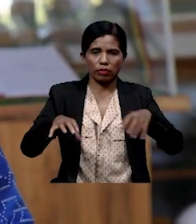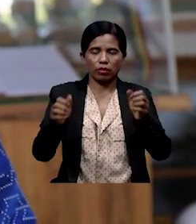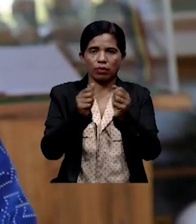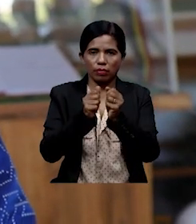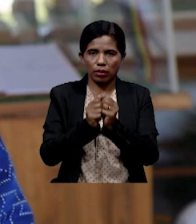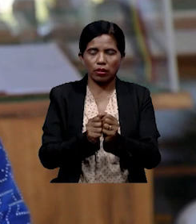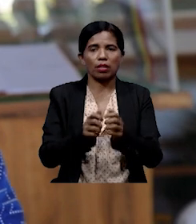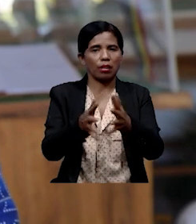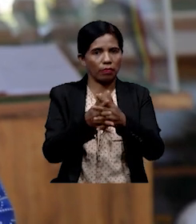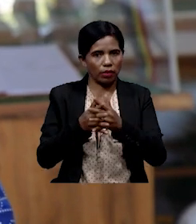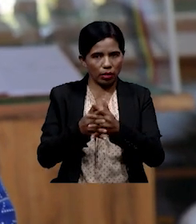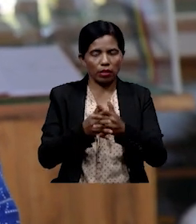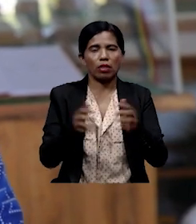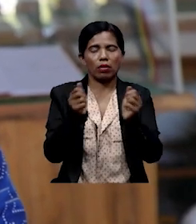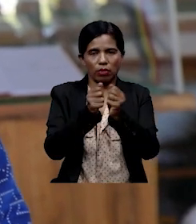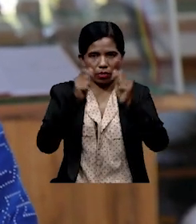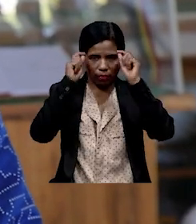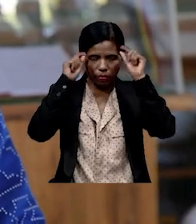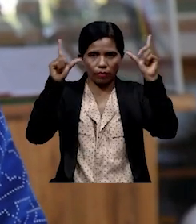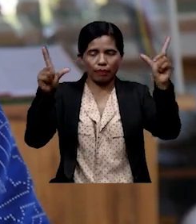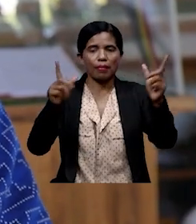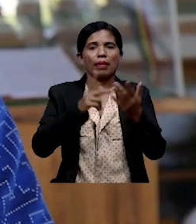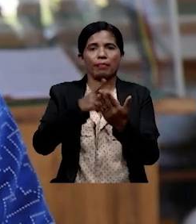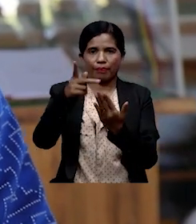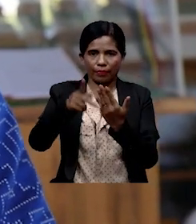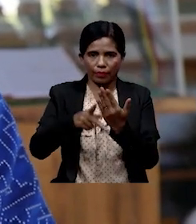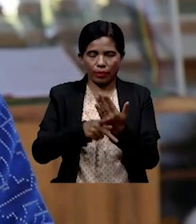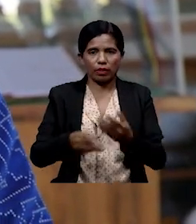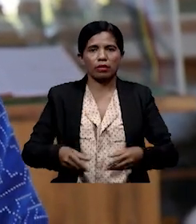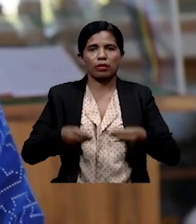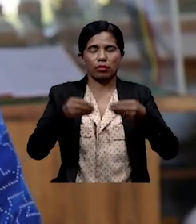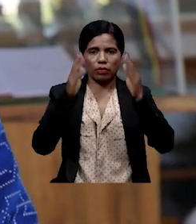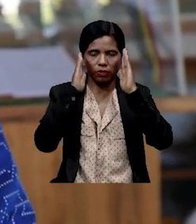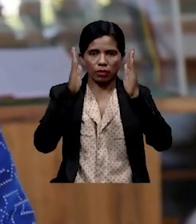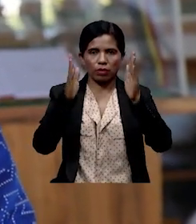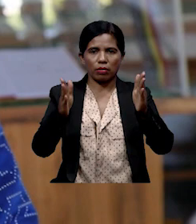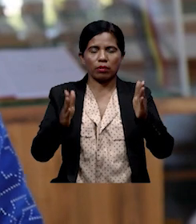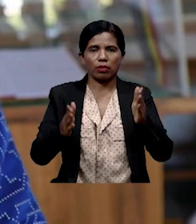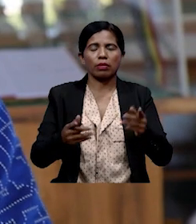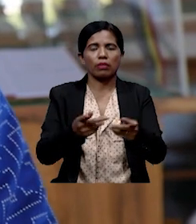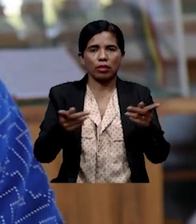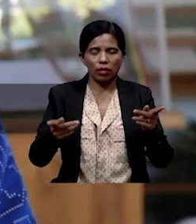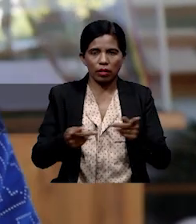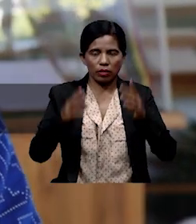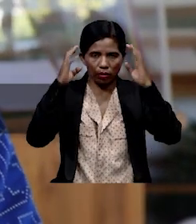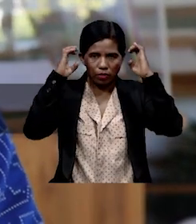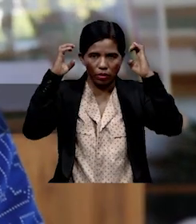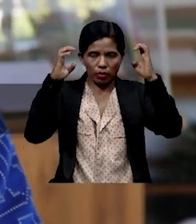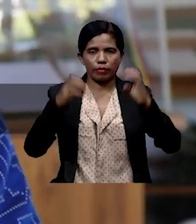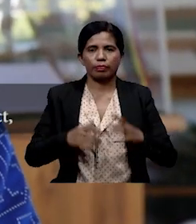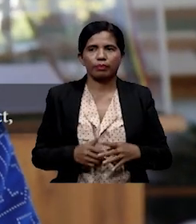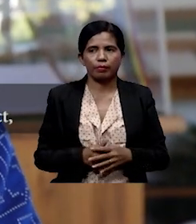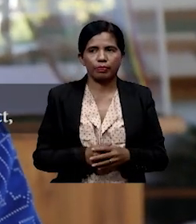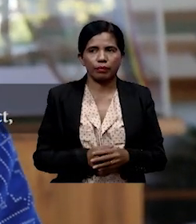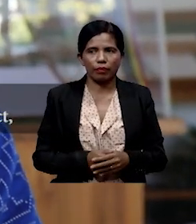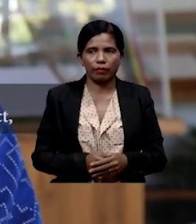entre América no Timor-Leste. Programa ne rasik se foca ba área saneamento no educação.